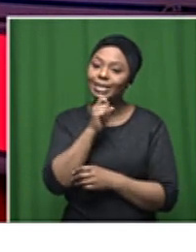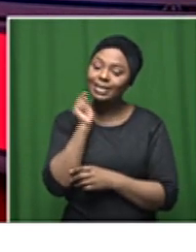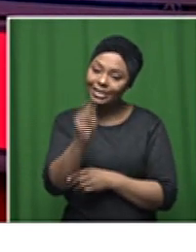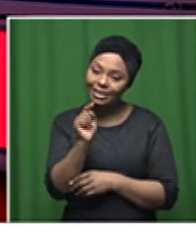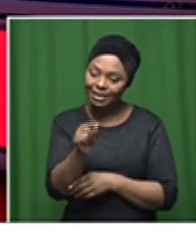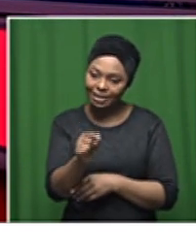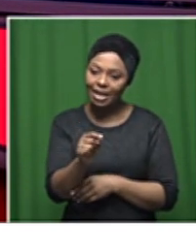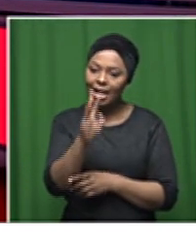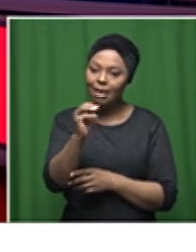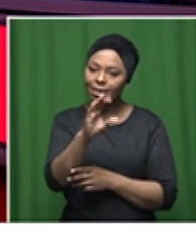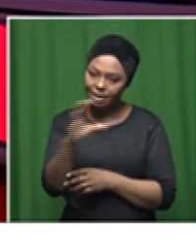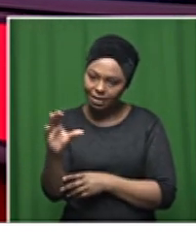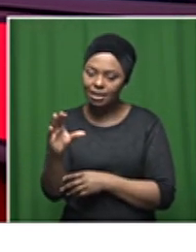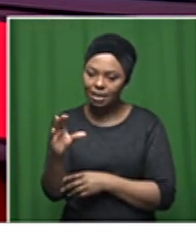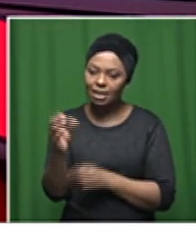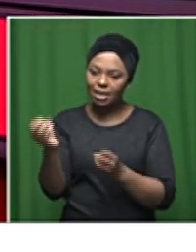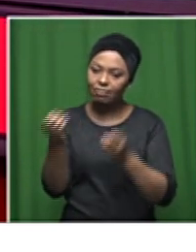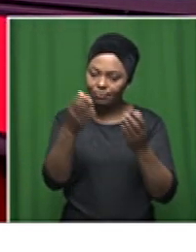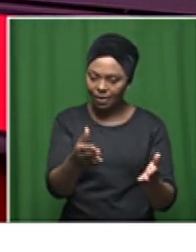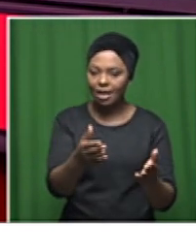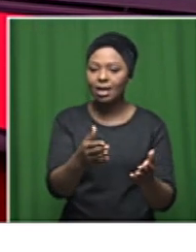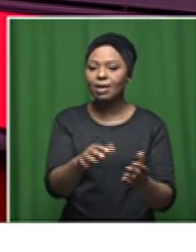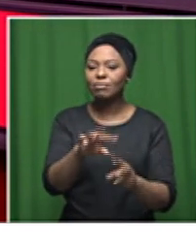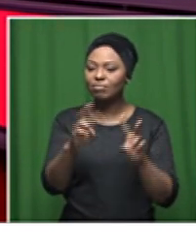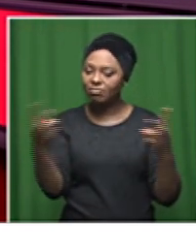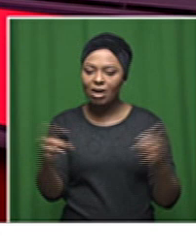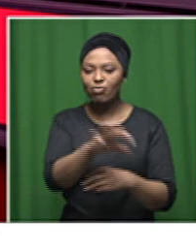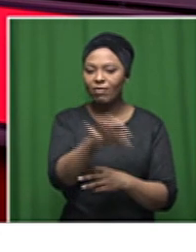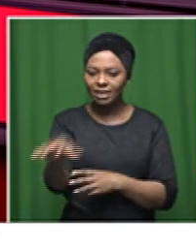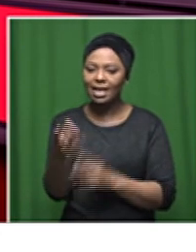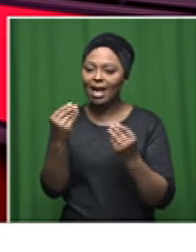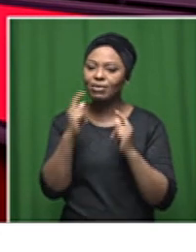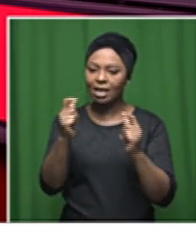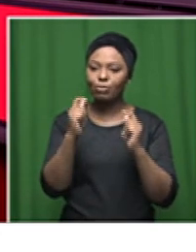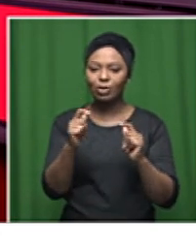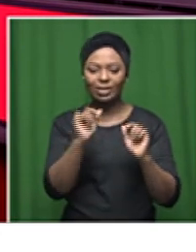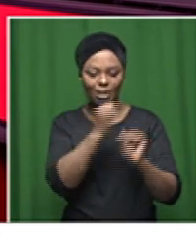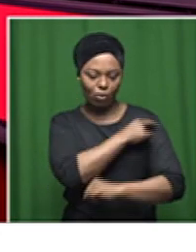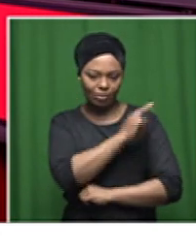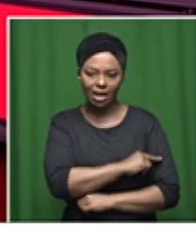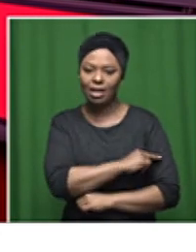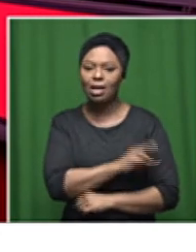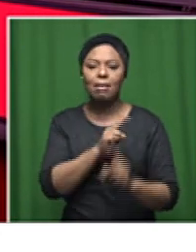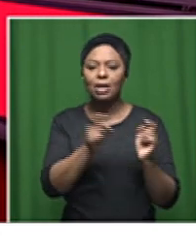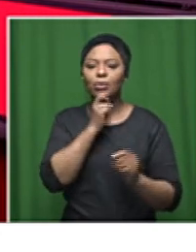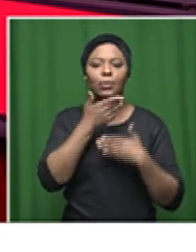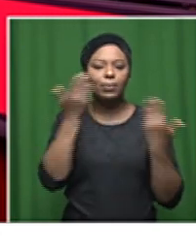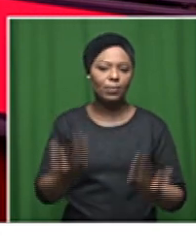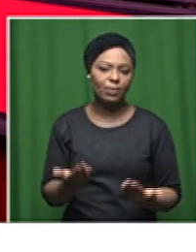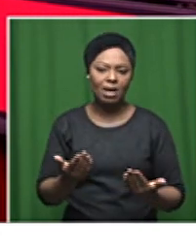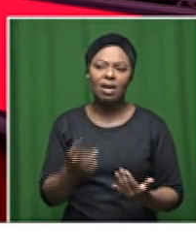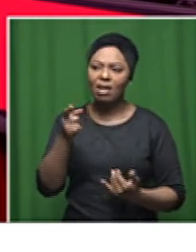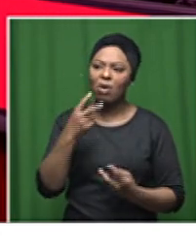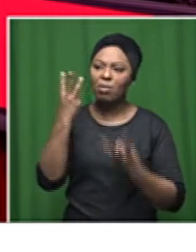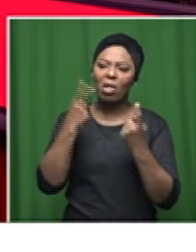the MEC puts in place in the various provinces, why aren't they using it? Now they complain there's no transport, they've